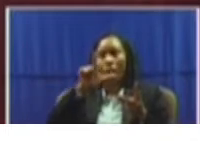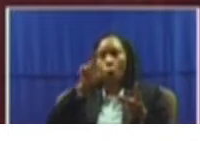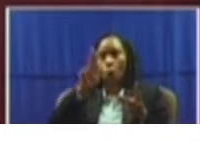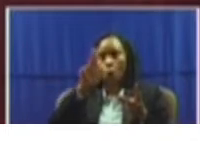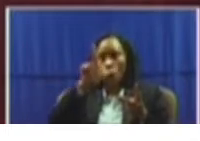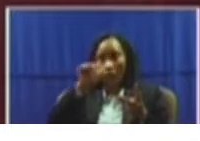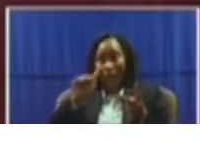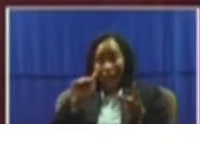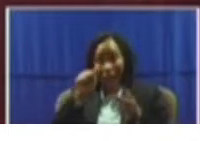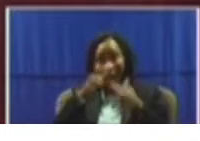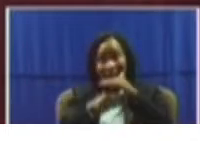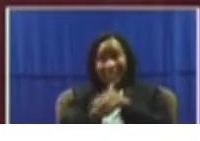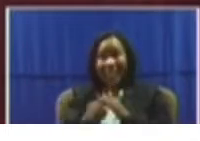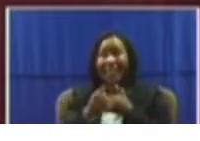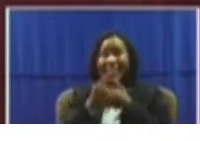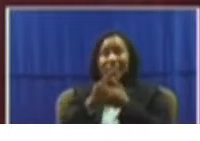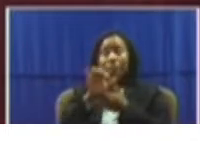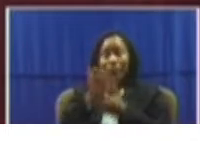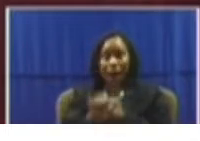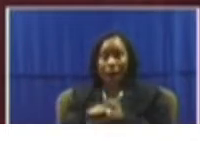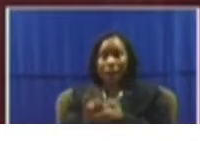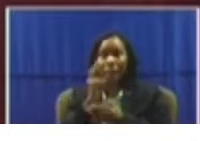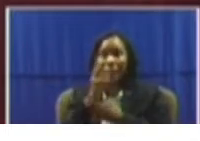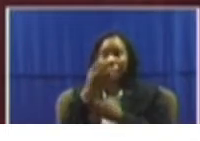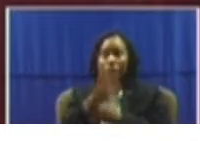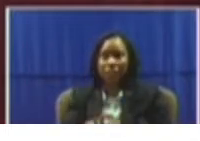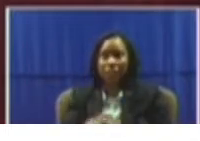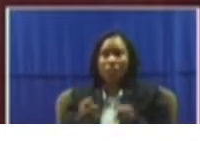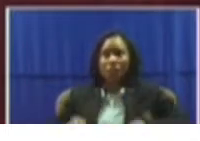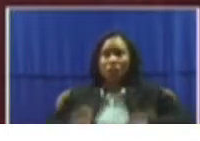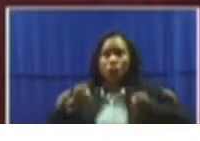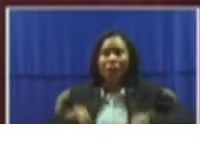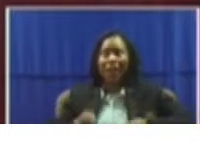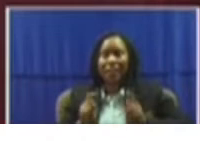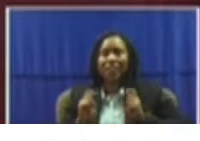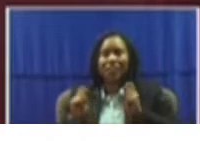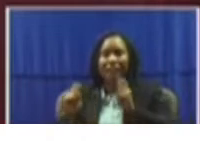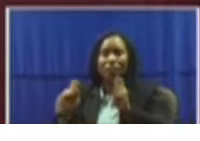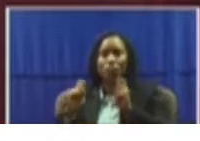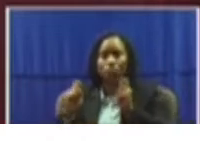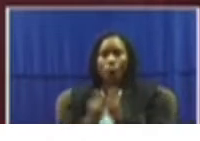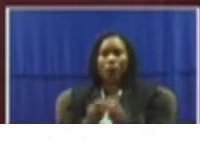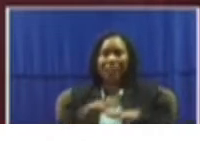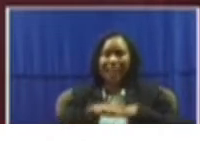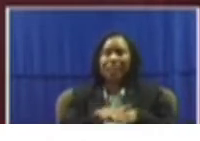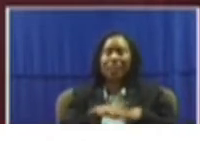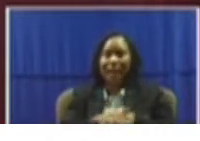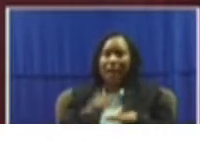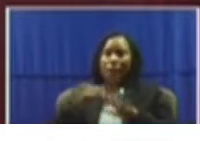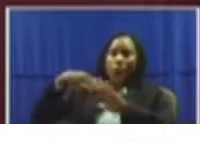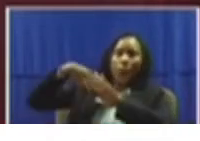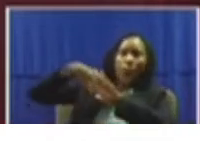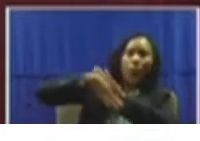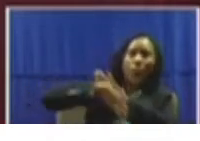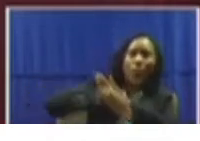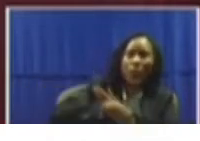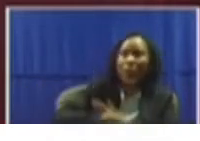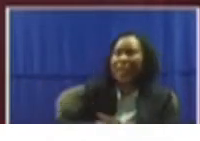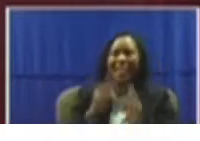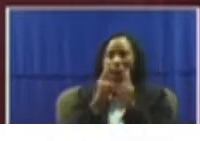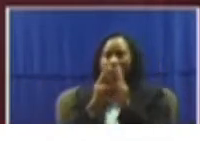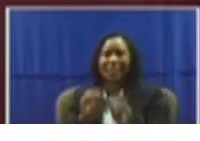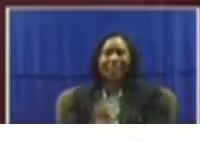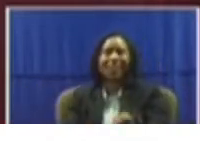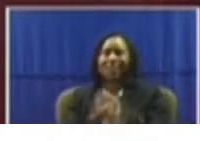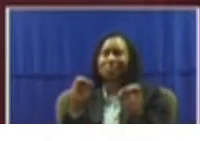leadership, we have seen our rail transport network decimated beyond recognition. Traffic